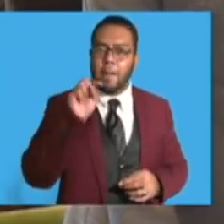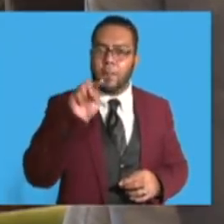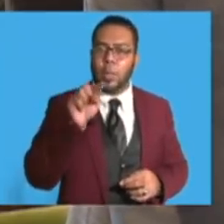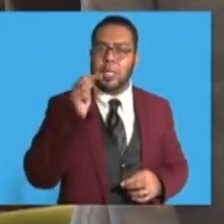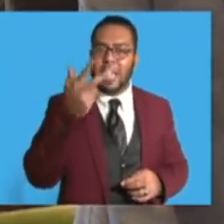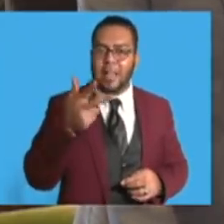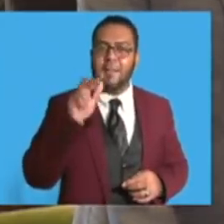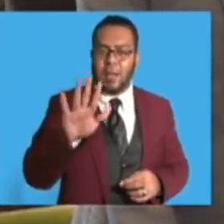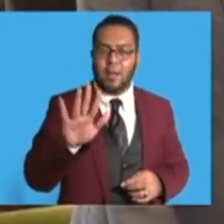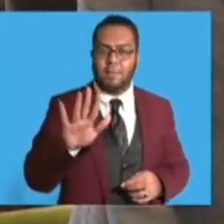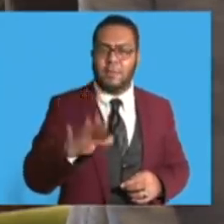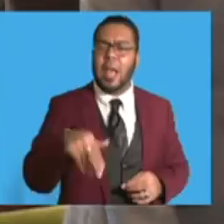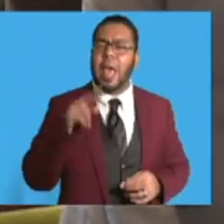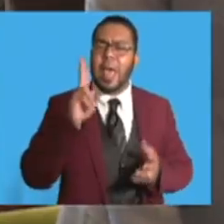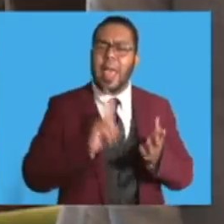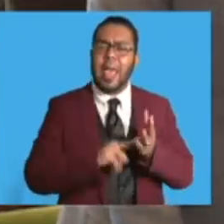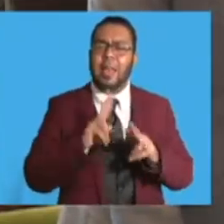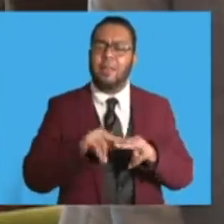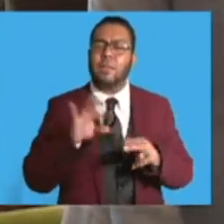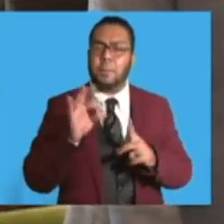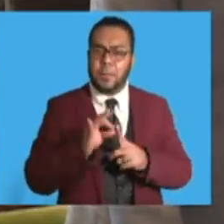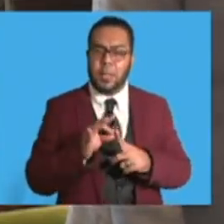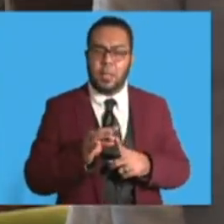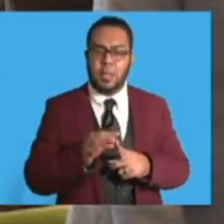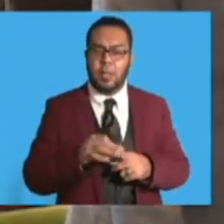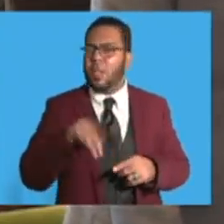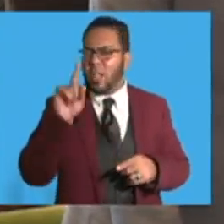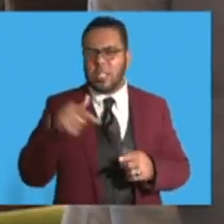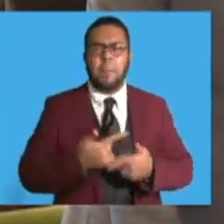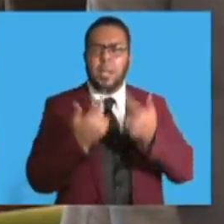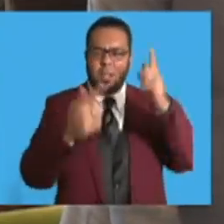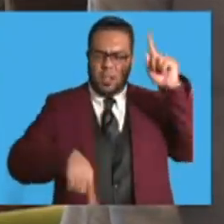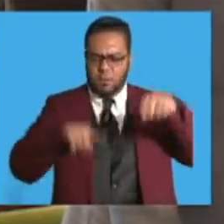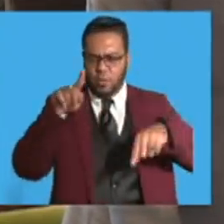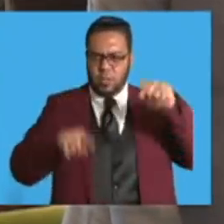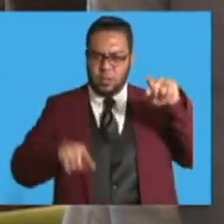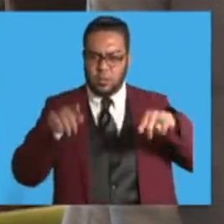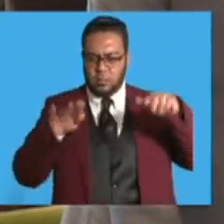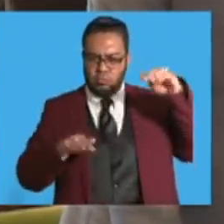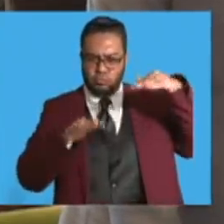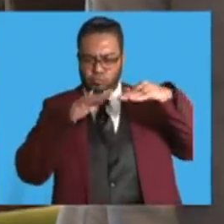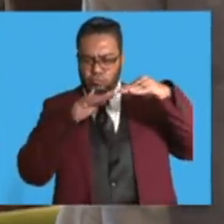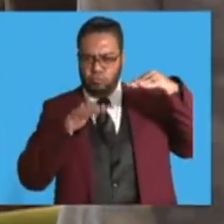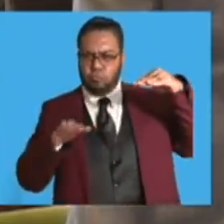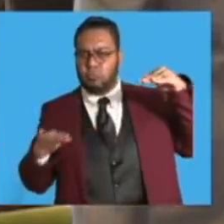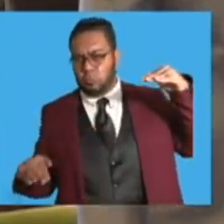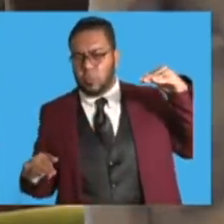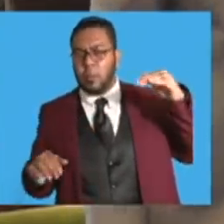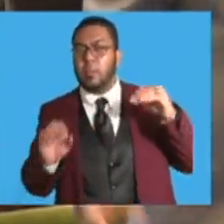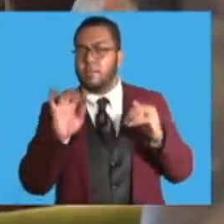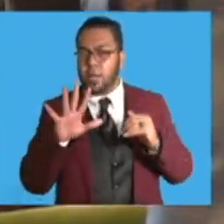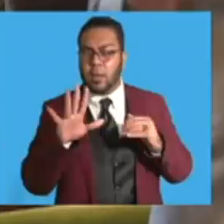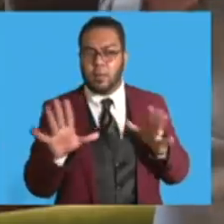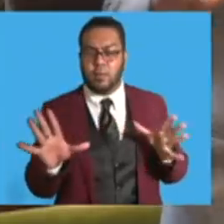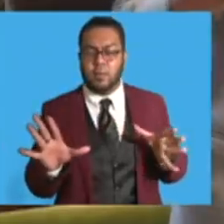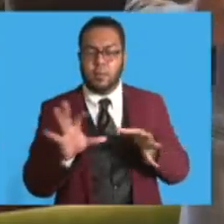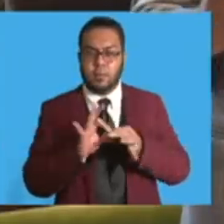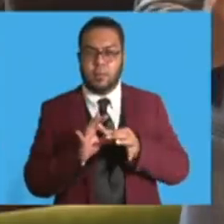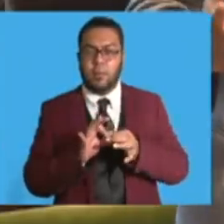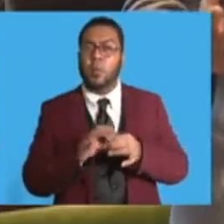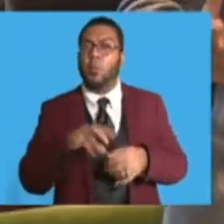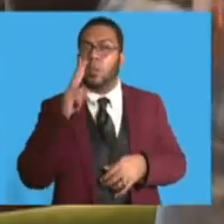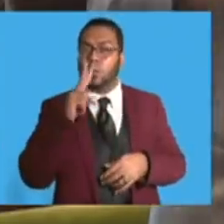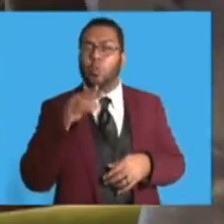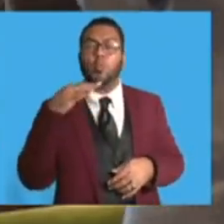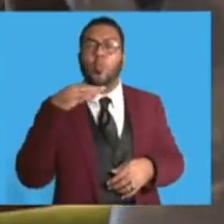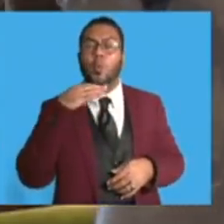39.85%. NFP with only 7.38%. That's a big difference. The five opposition political parties with 200